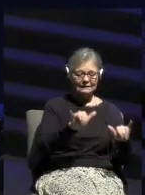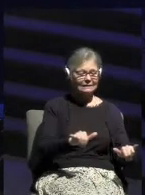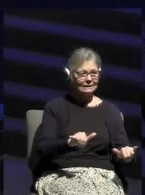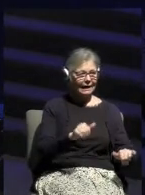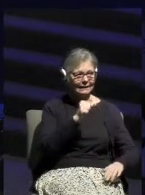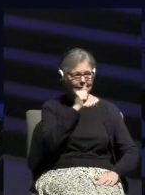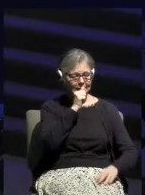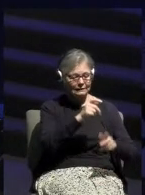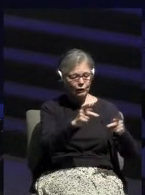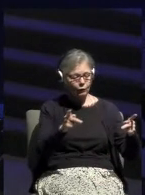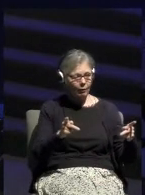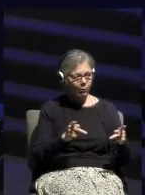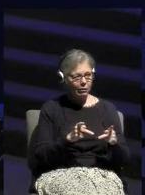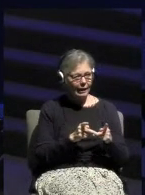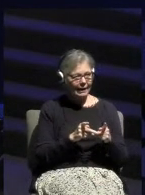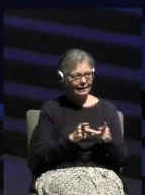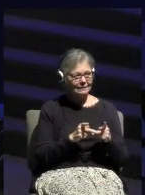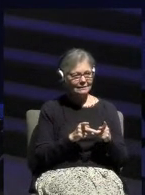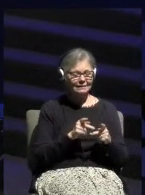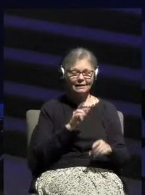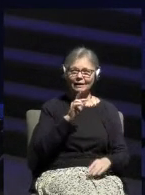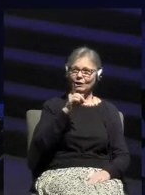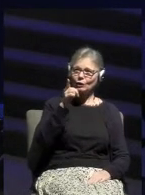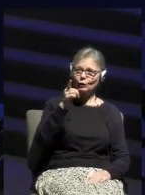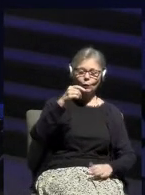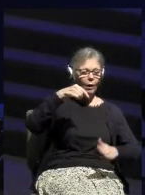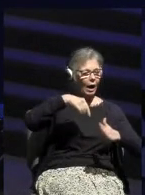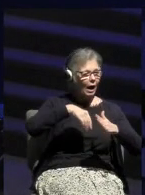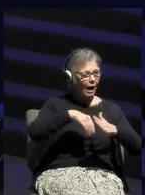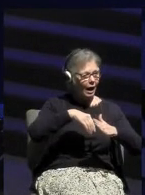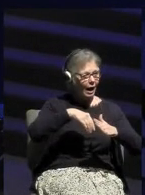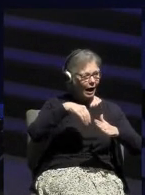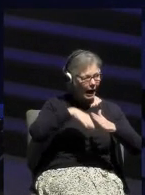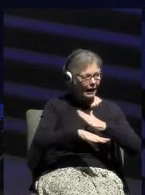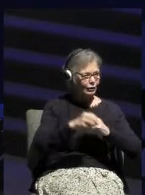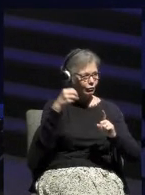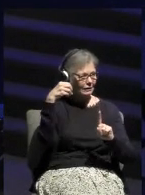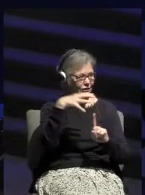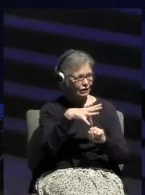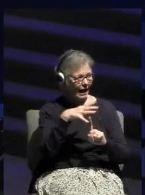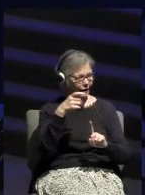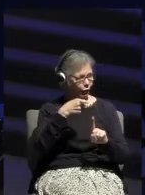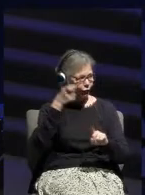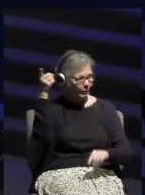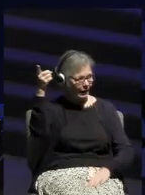High shall abide under the shadow of the Almighty.